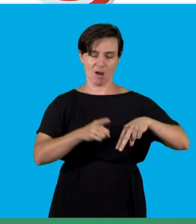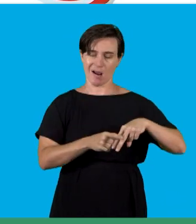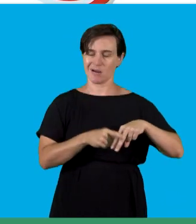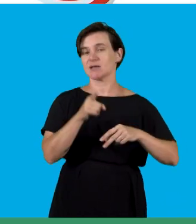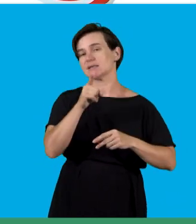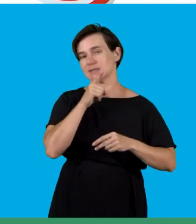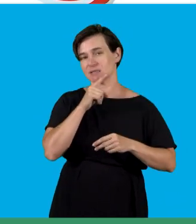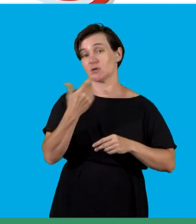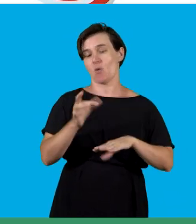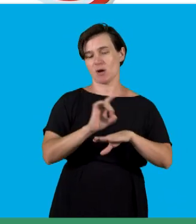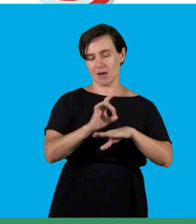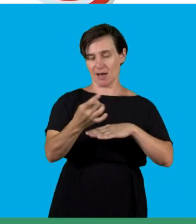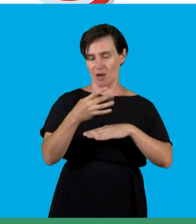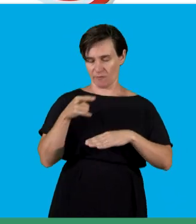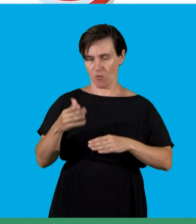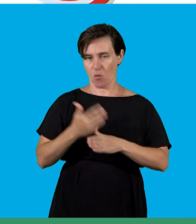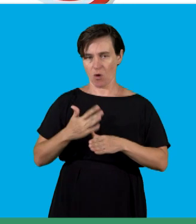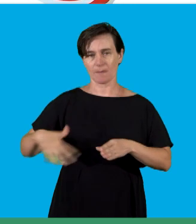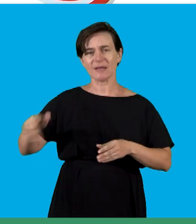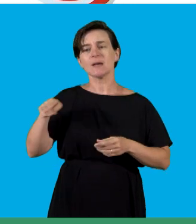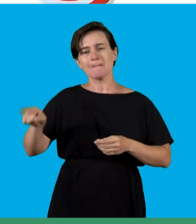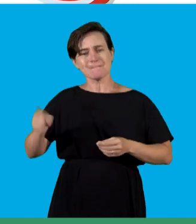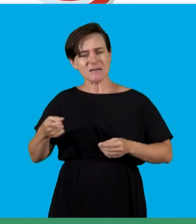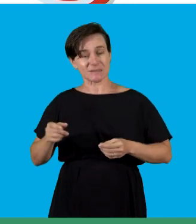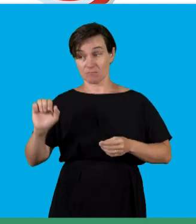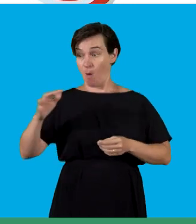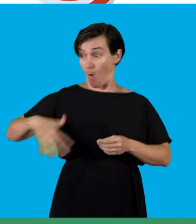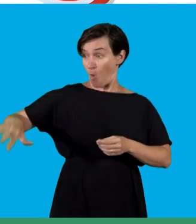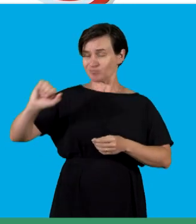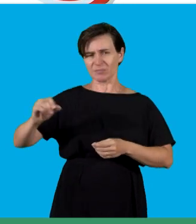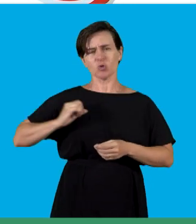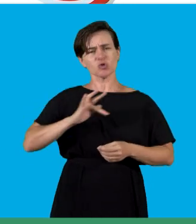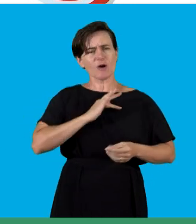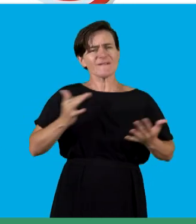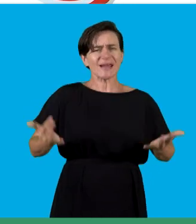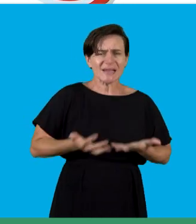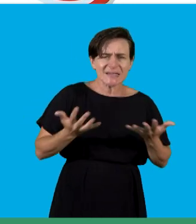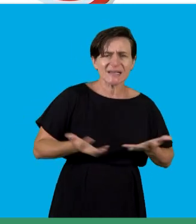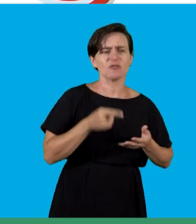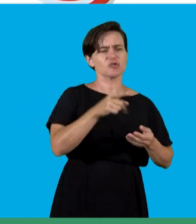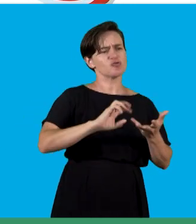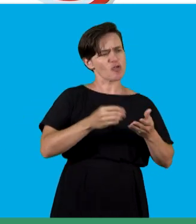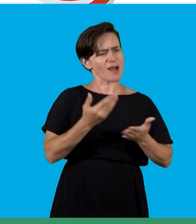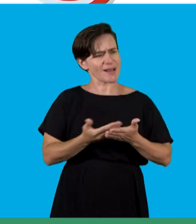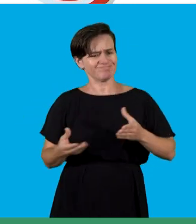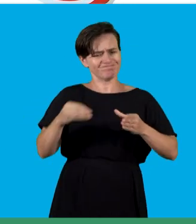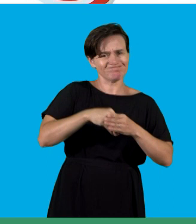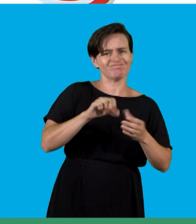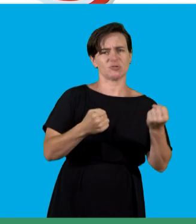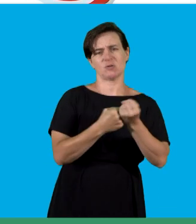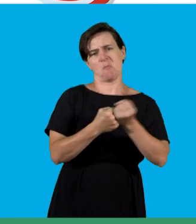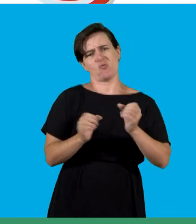HIV testing and counseling in the workplace, and encourage employees to join HIV or AIDS support